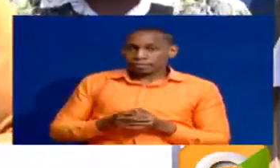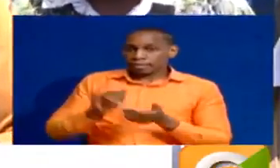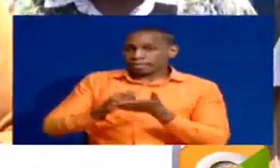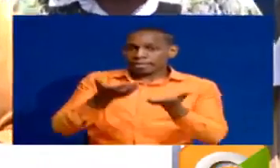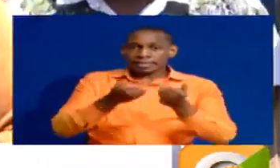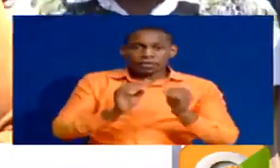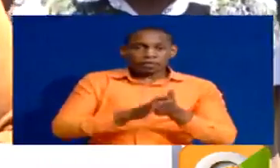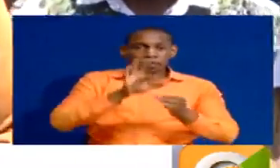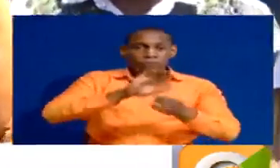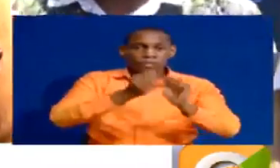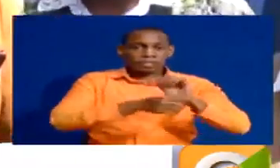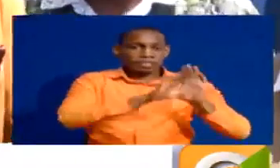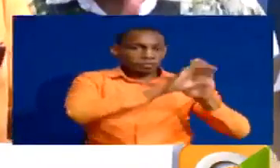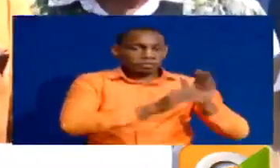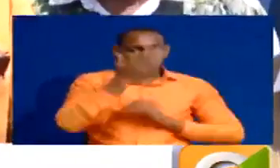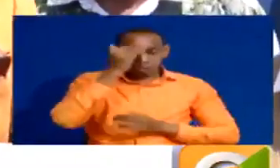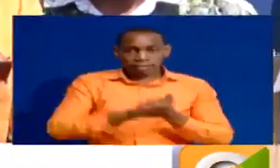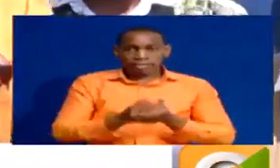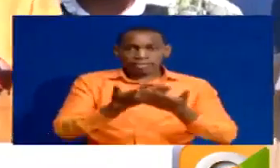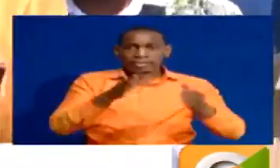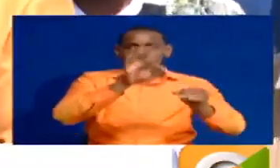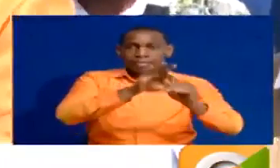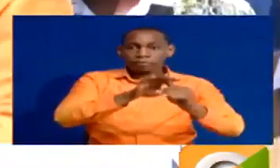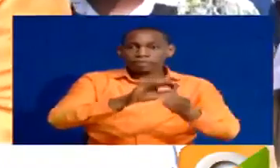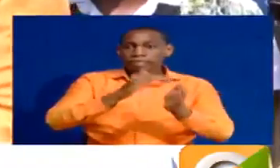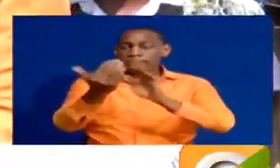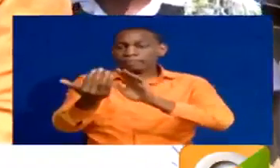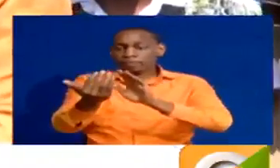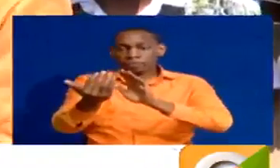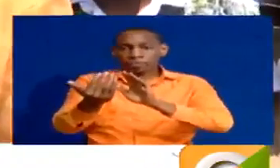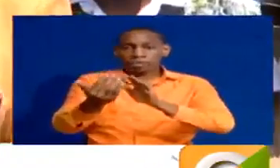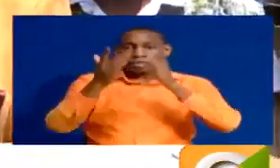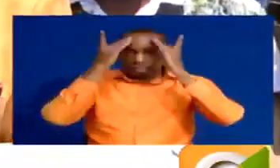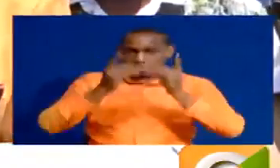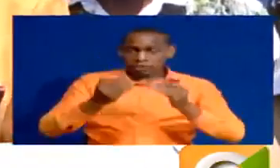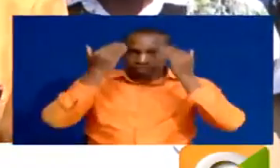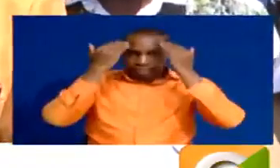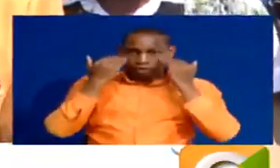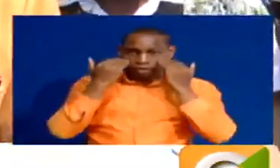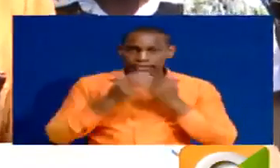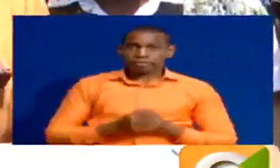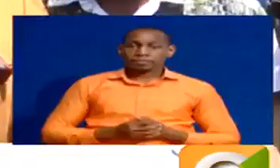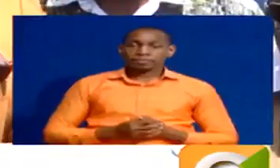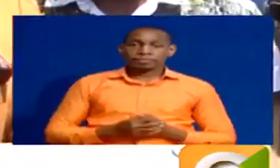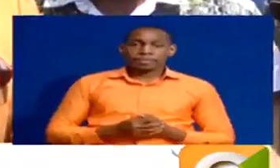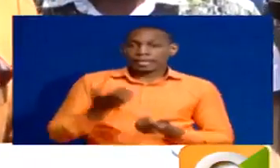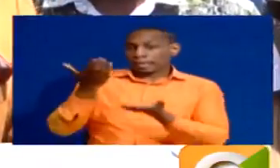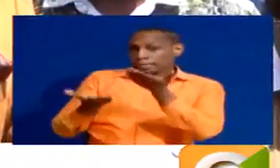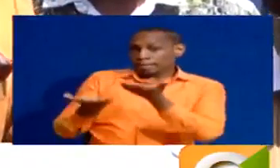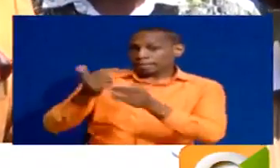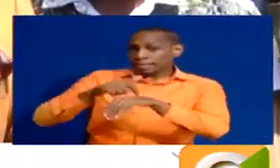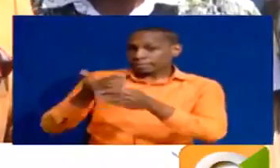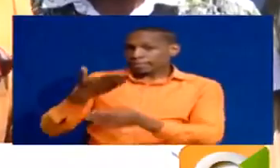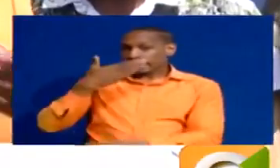ambayo hayahitaji referendum, kwa sababu mambo ya referendum bado yako mikononi mwa uamuzi wa court. Labda